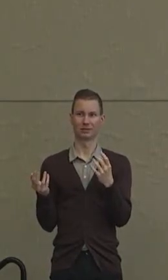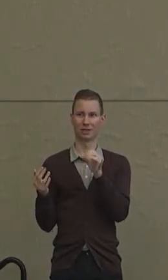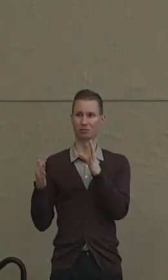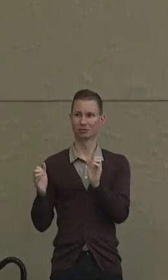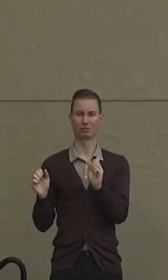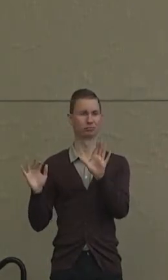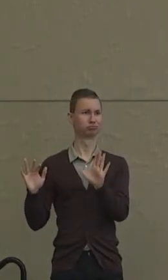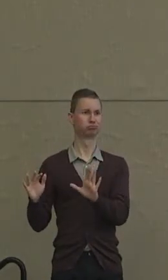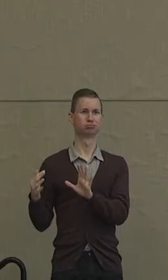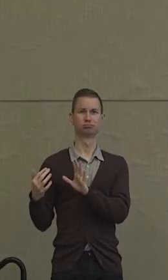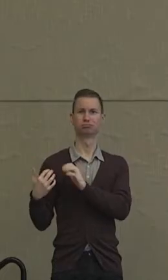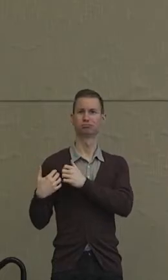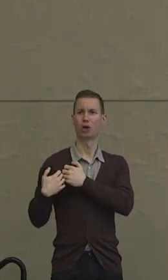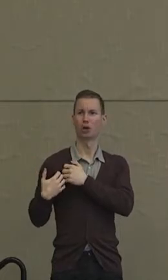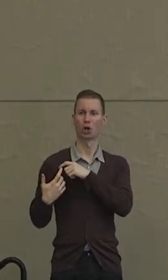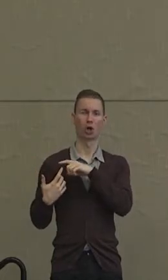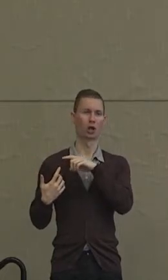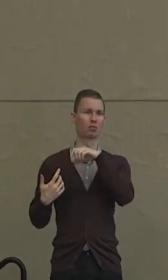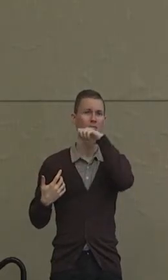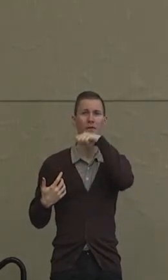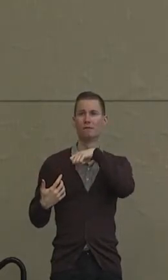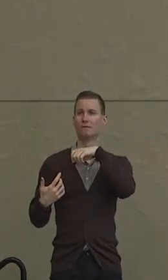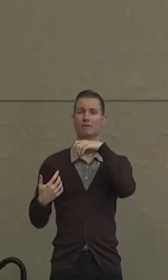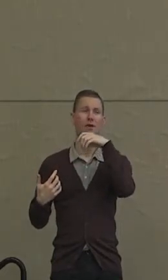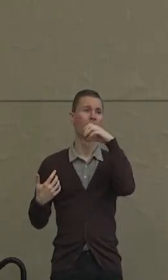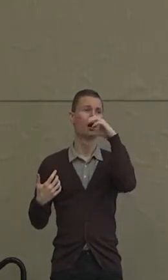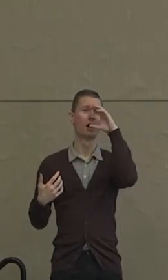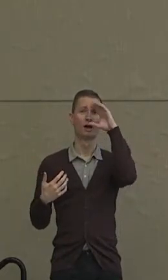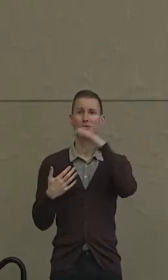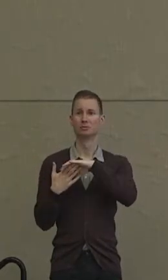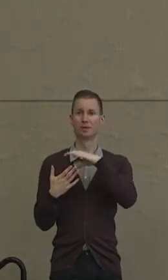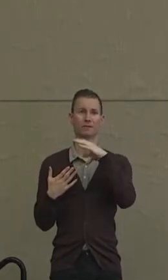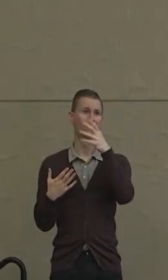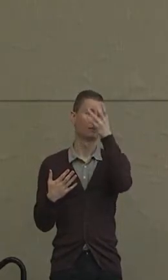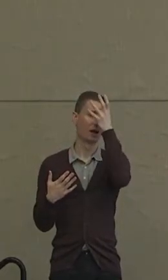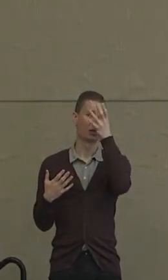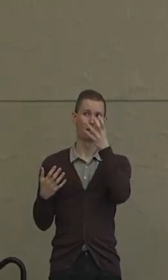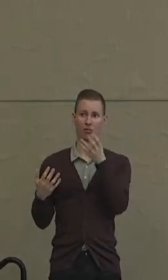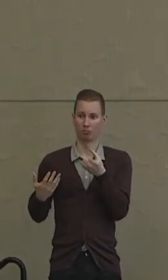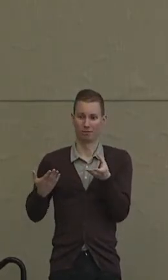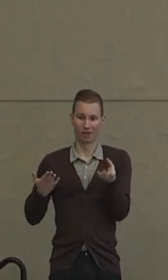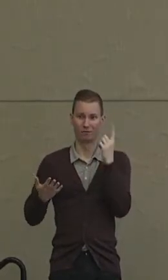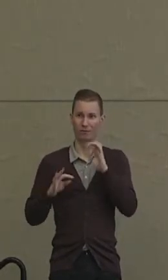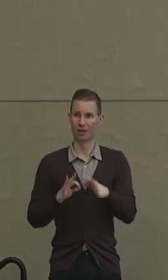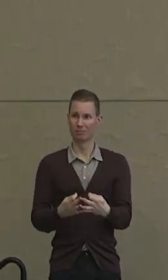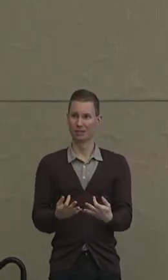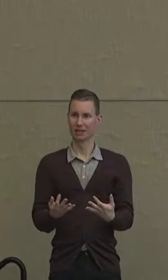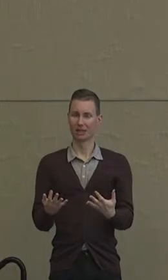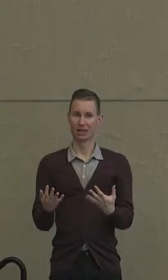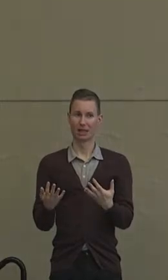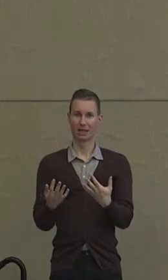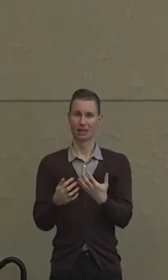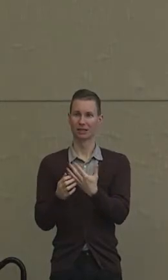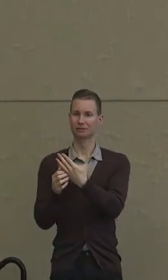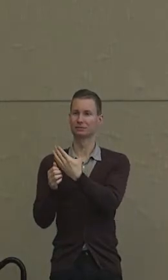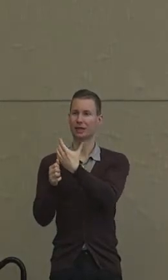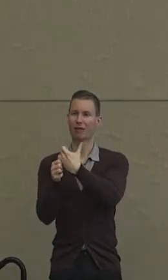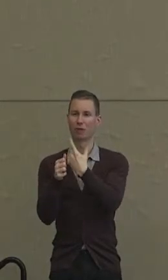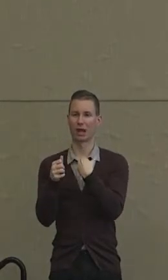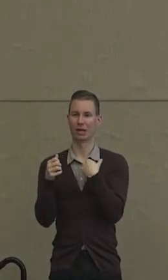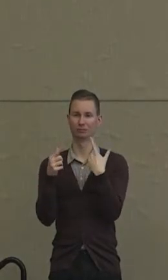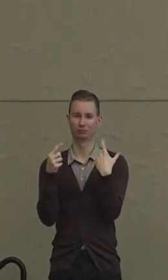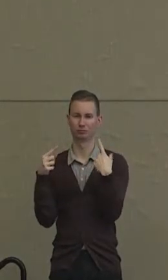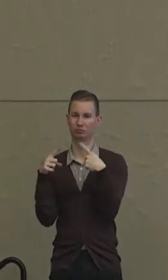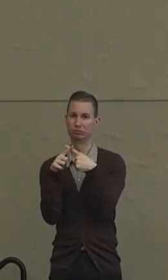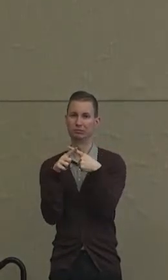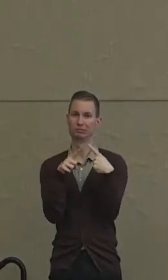They can be loving husbands, loving fathers, providers. We all have multiple conflicting